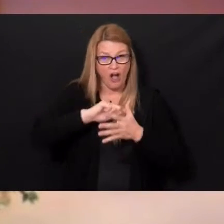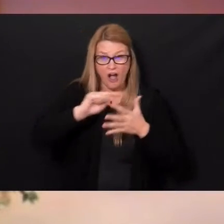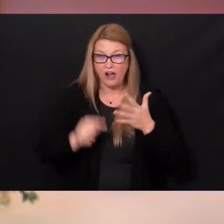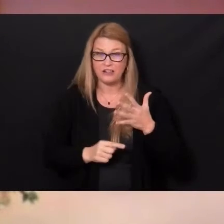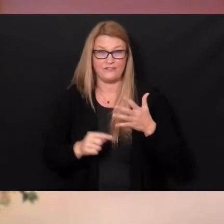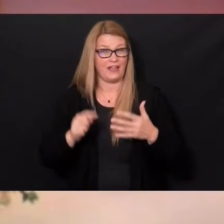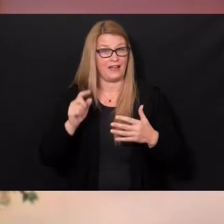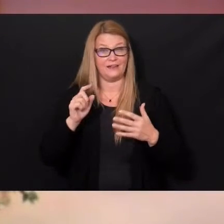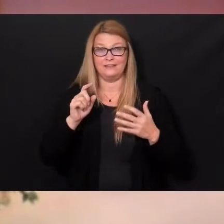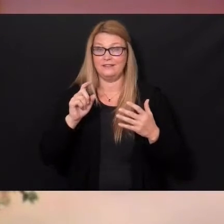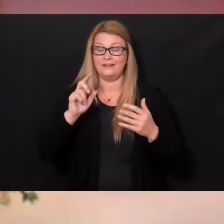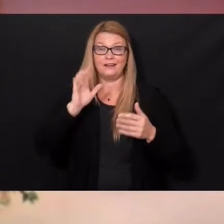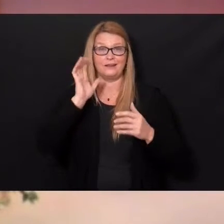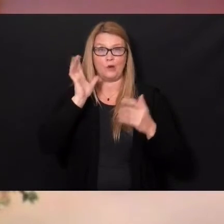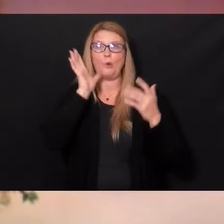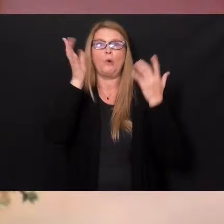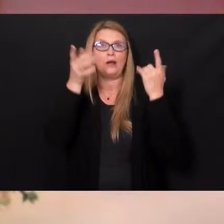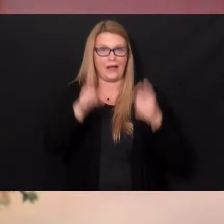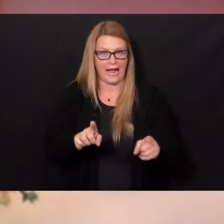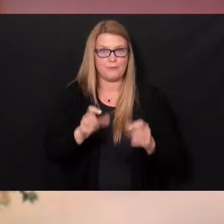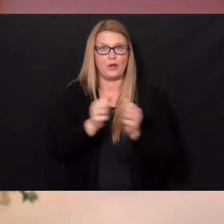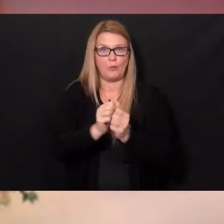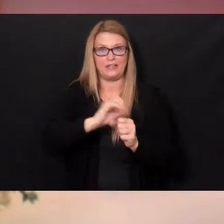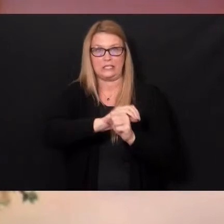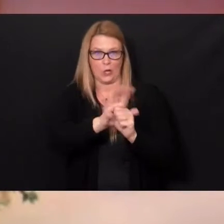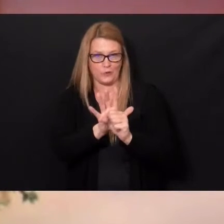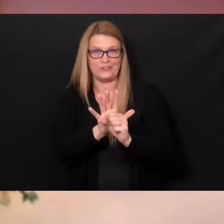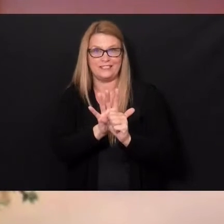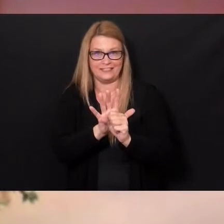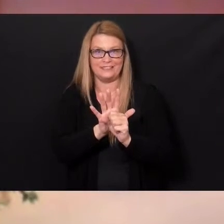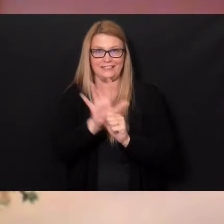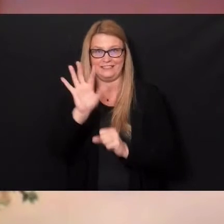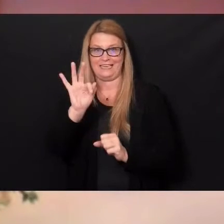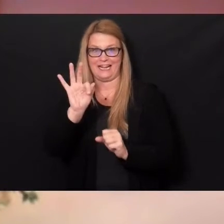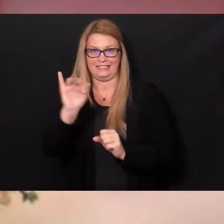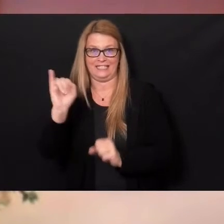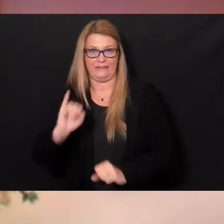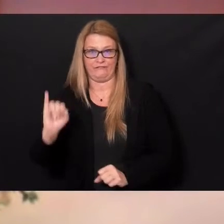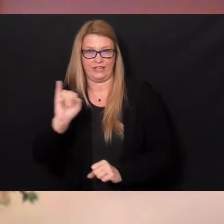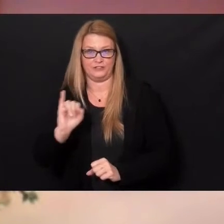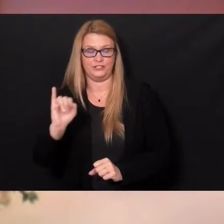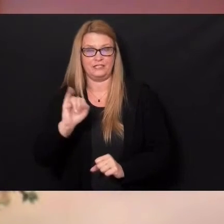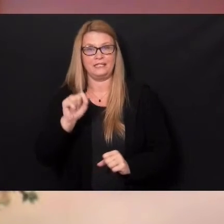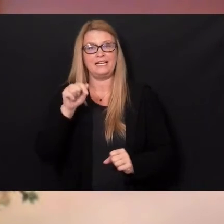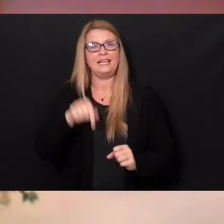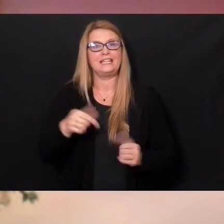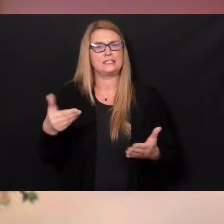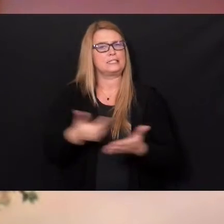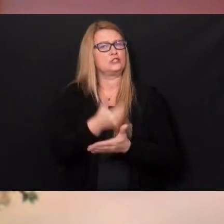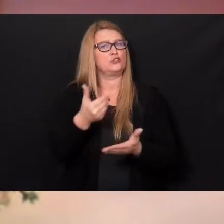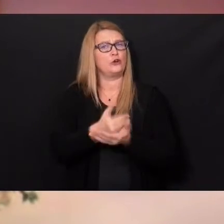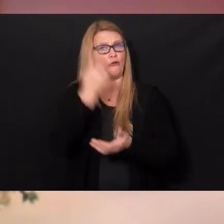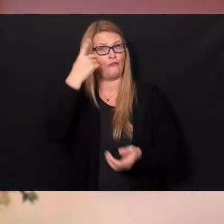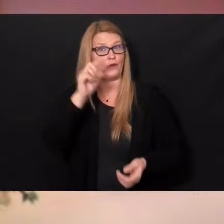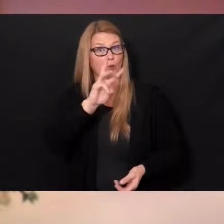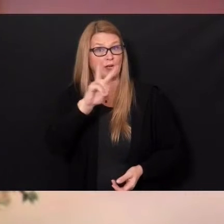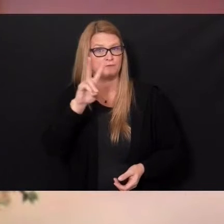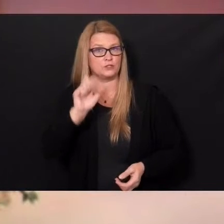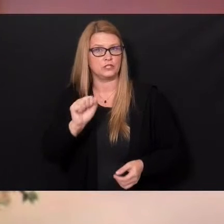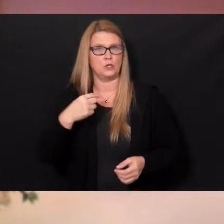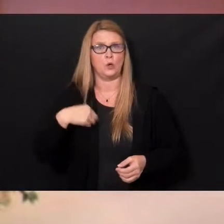the evolution of COVID-19 infection. And while this is a new finding for West Virginia and one we take